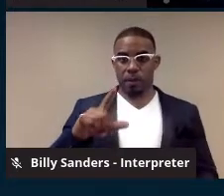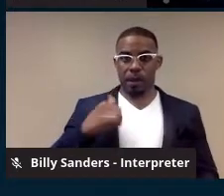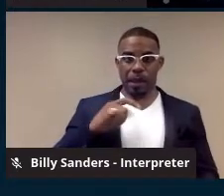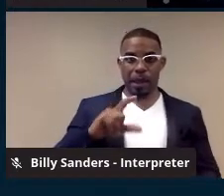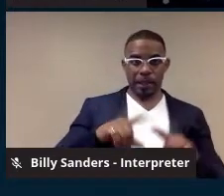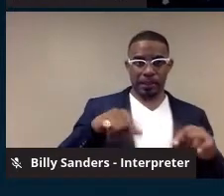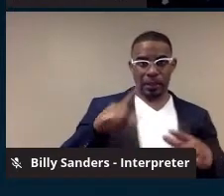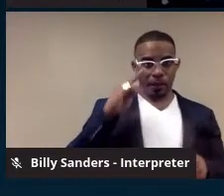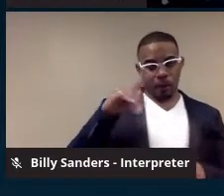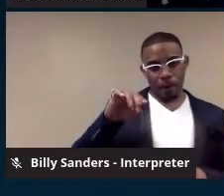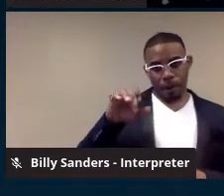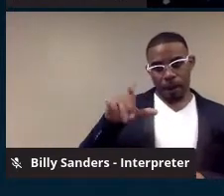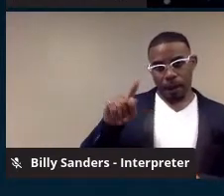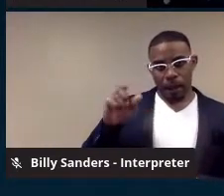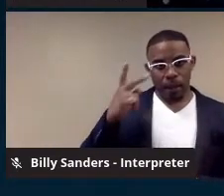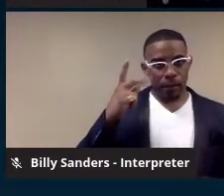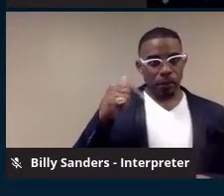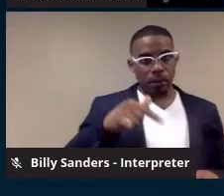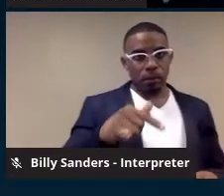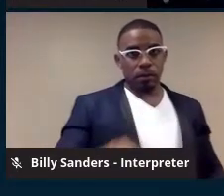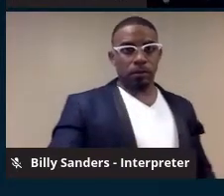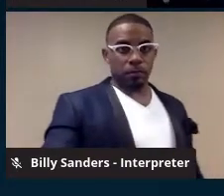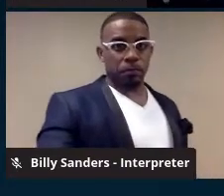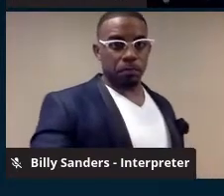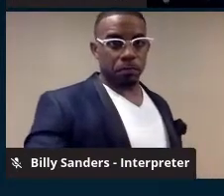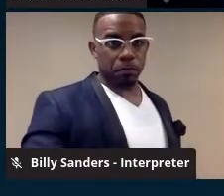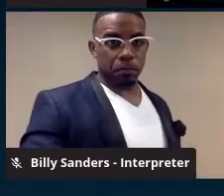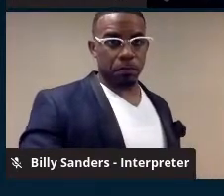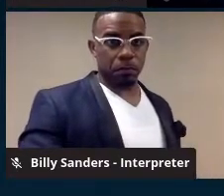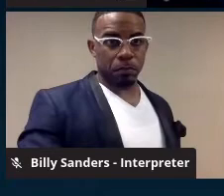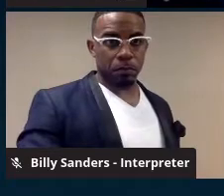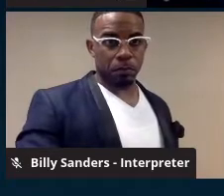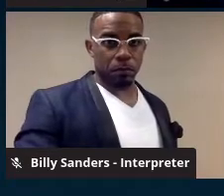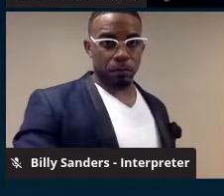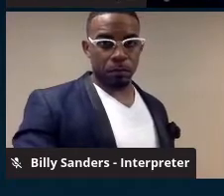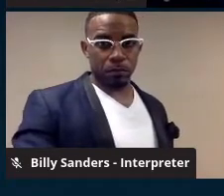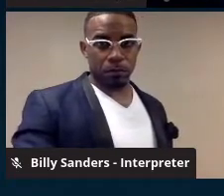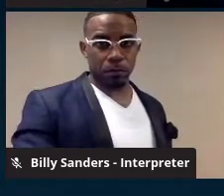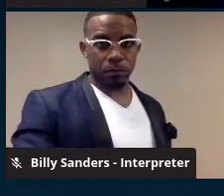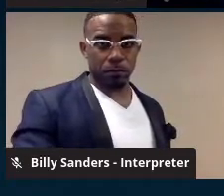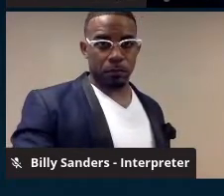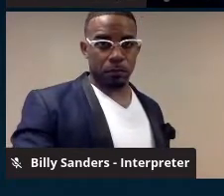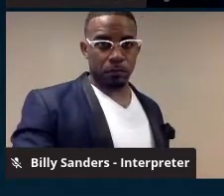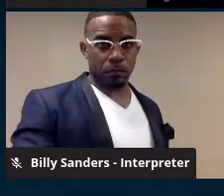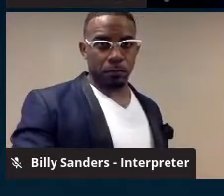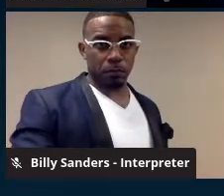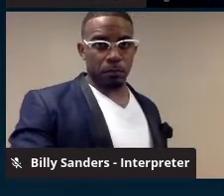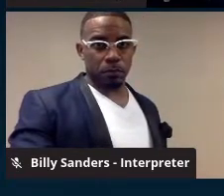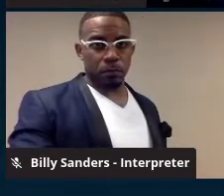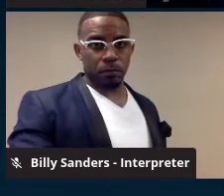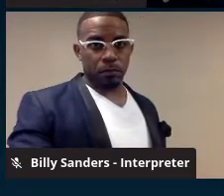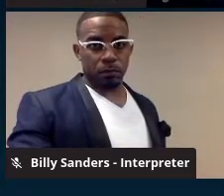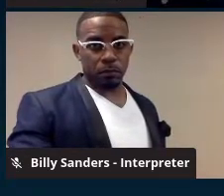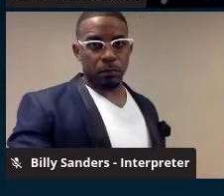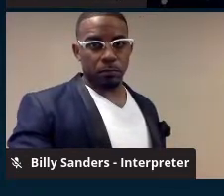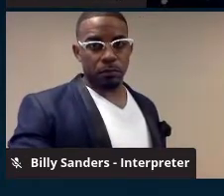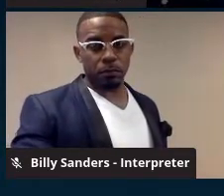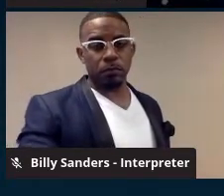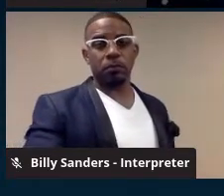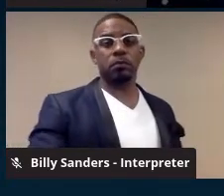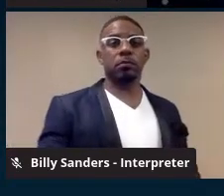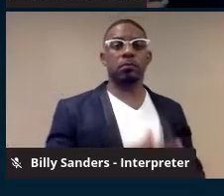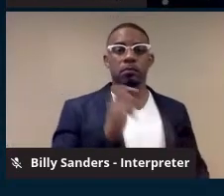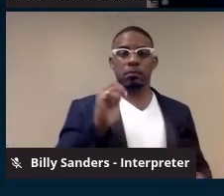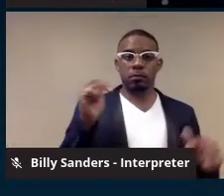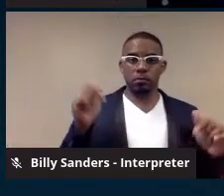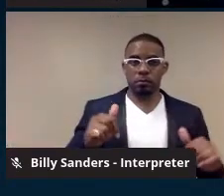podcast is empty or if it's null, and it'll do loading. And then otherwise it will do a for each, and it